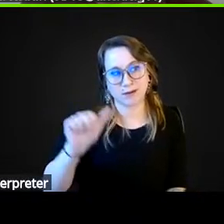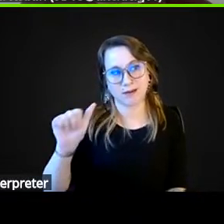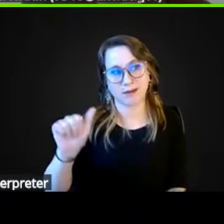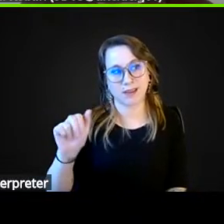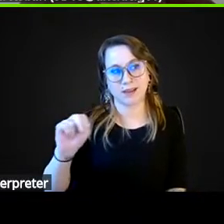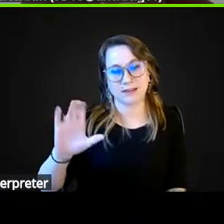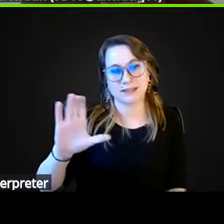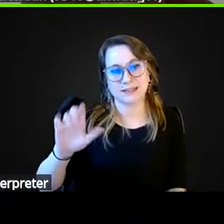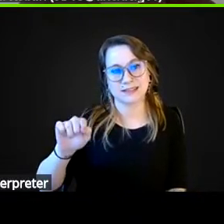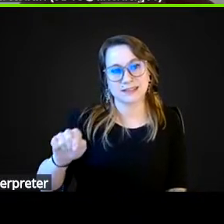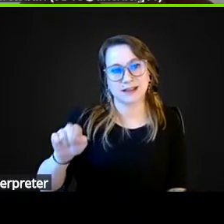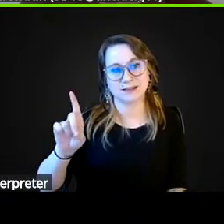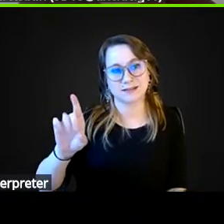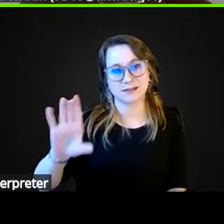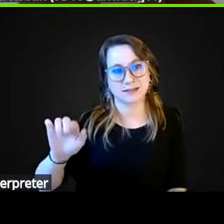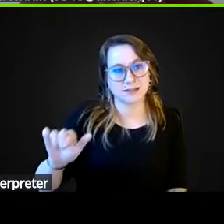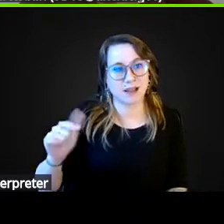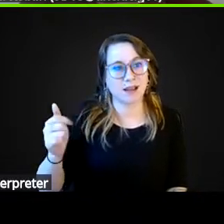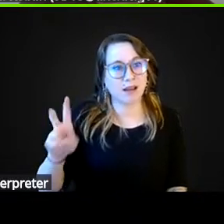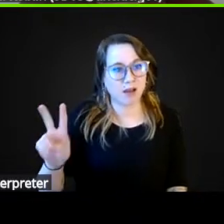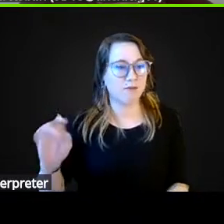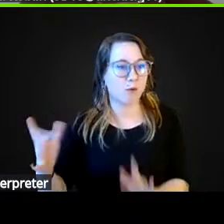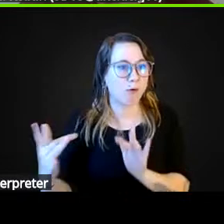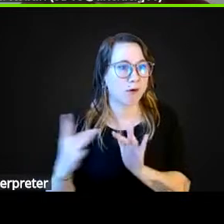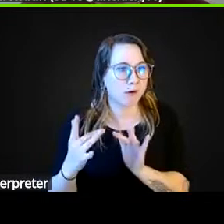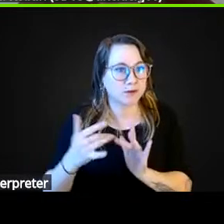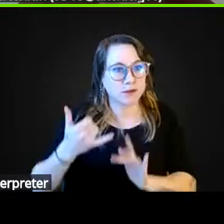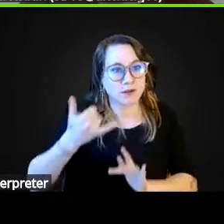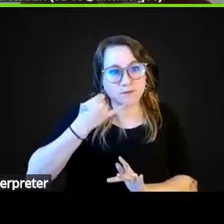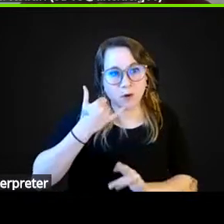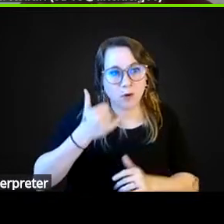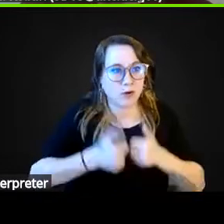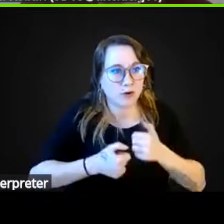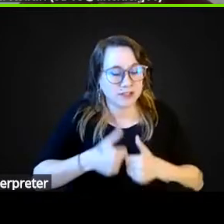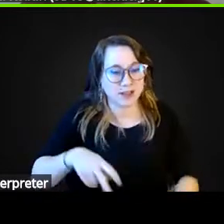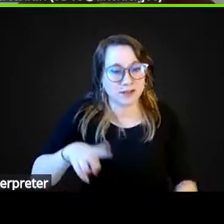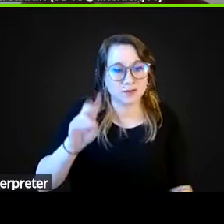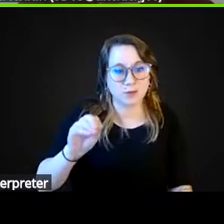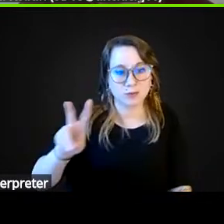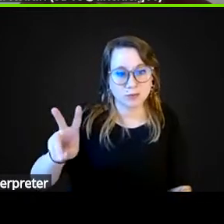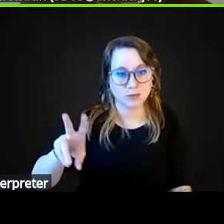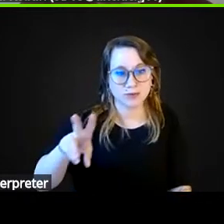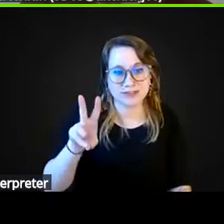5d03@anc.dc.gov, or you can always reach me by phone or text at